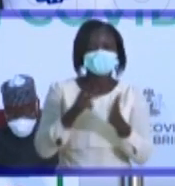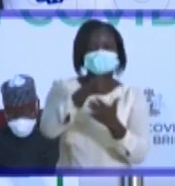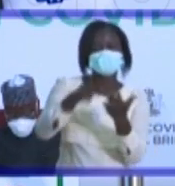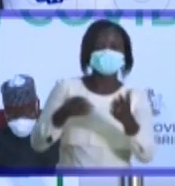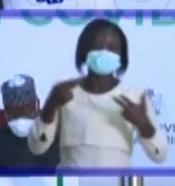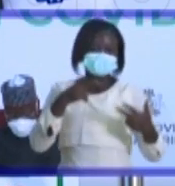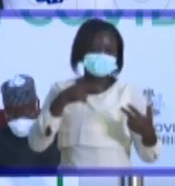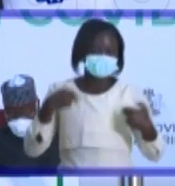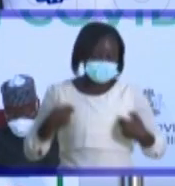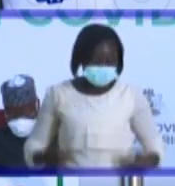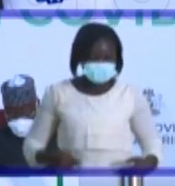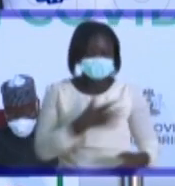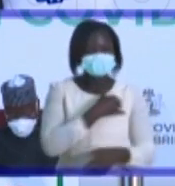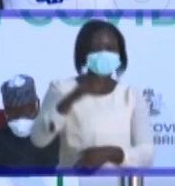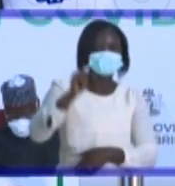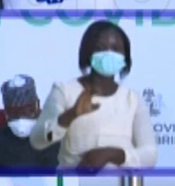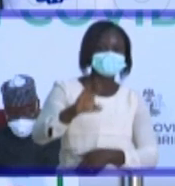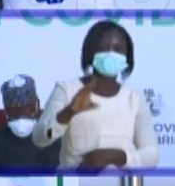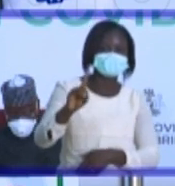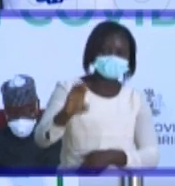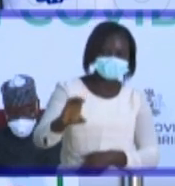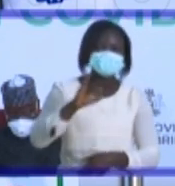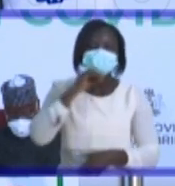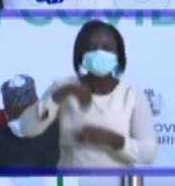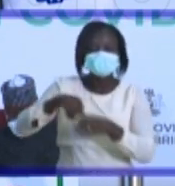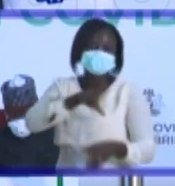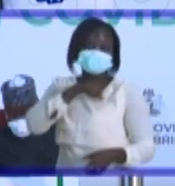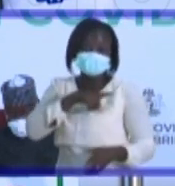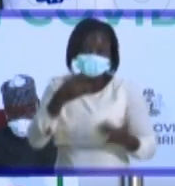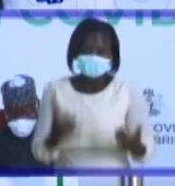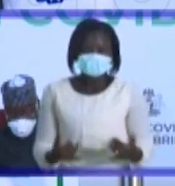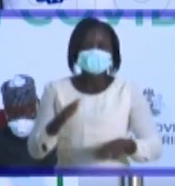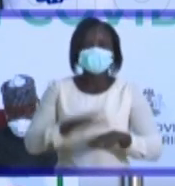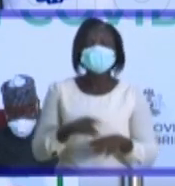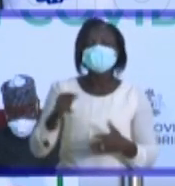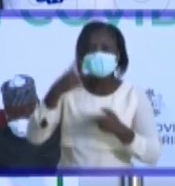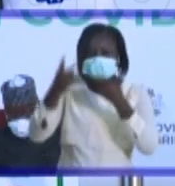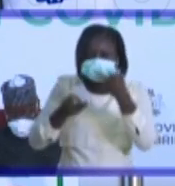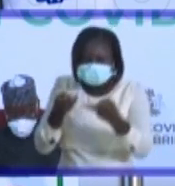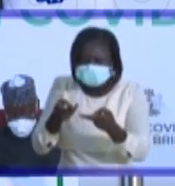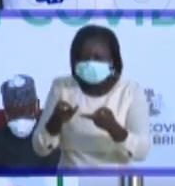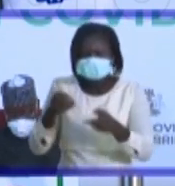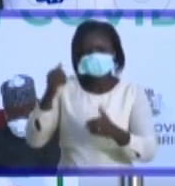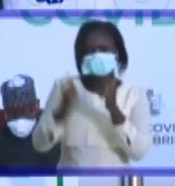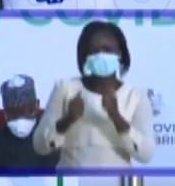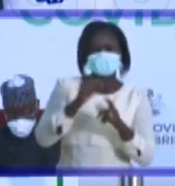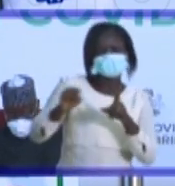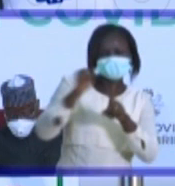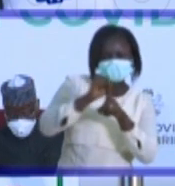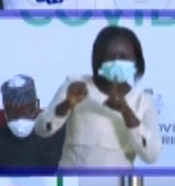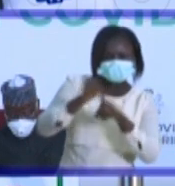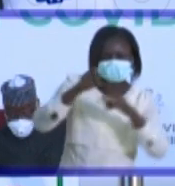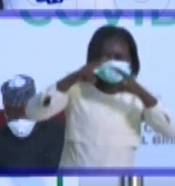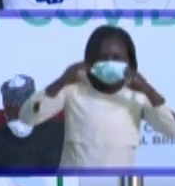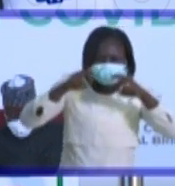and NCDC, is in Lagos on an appraisal visit during which a situation analysis